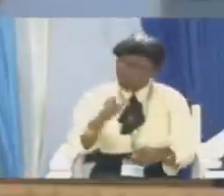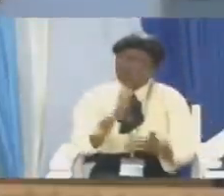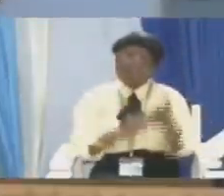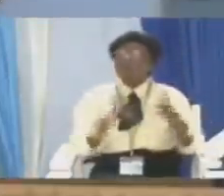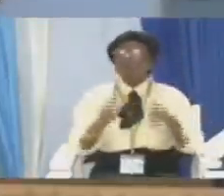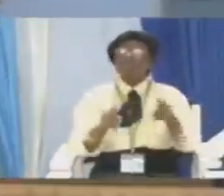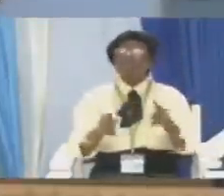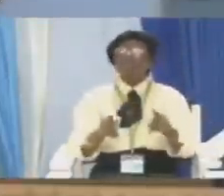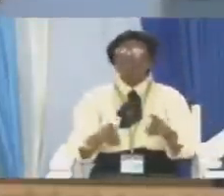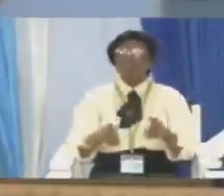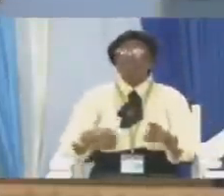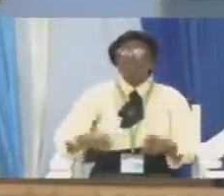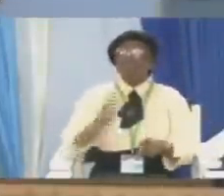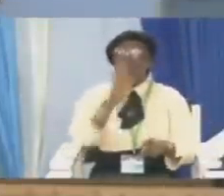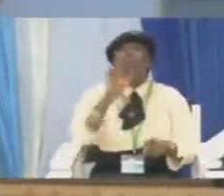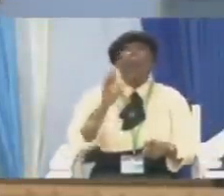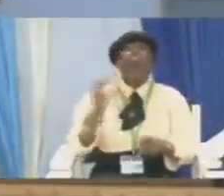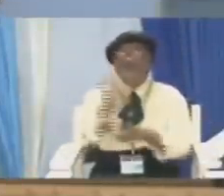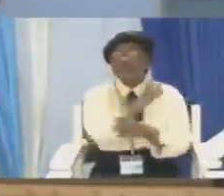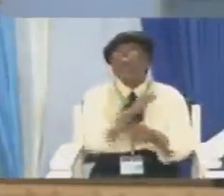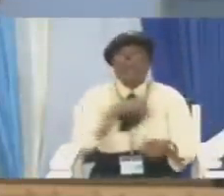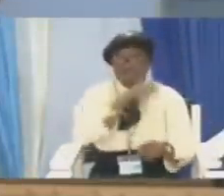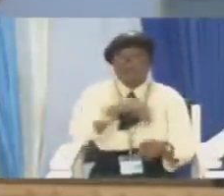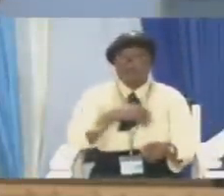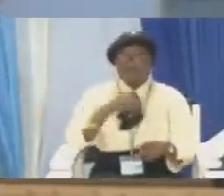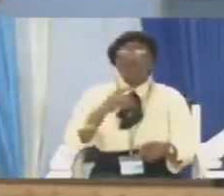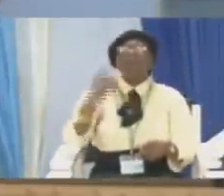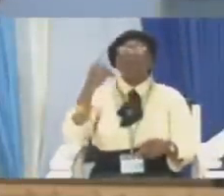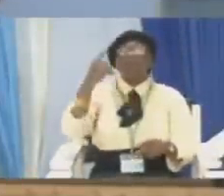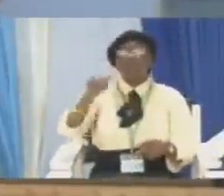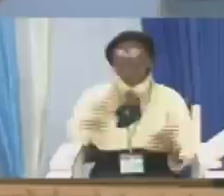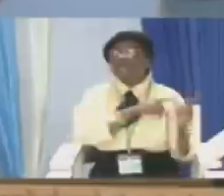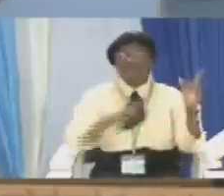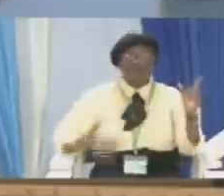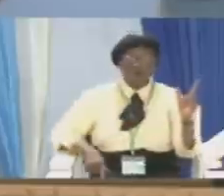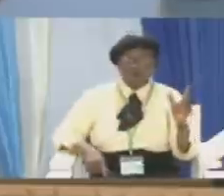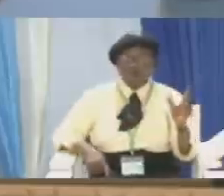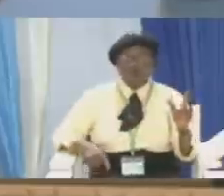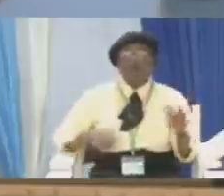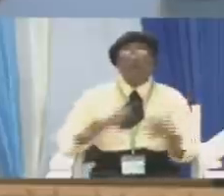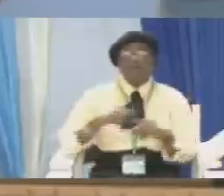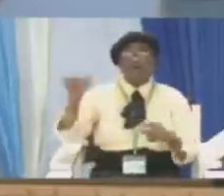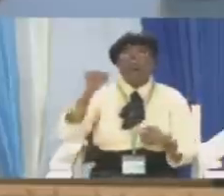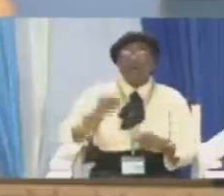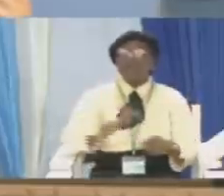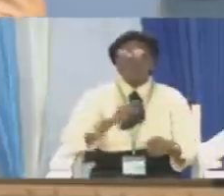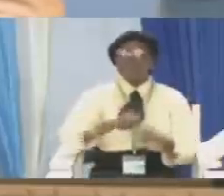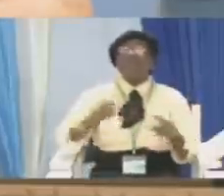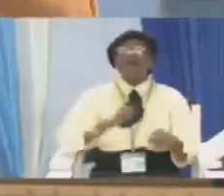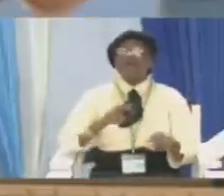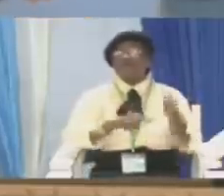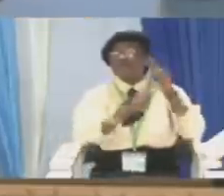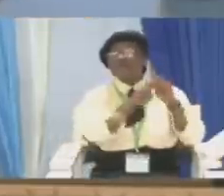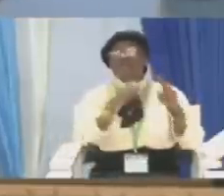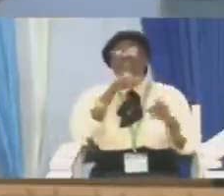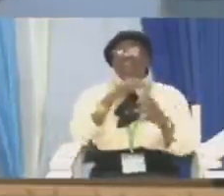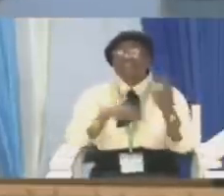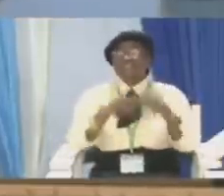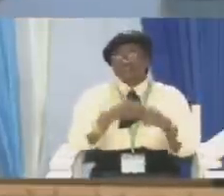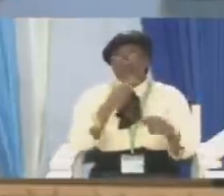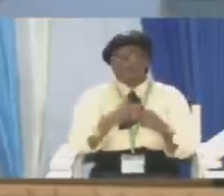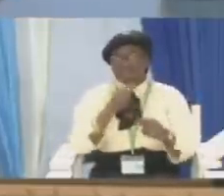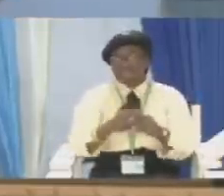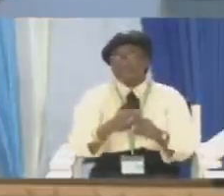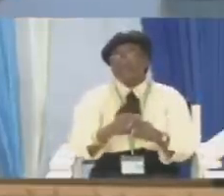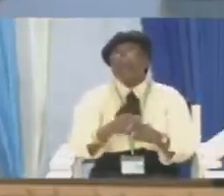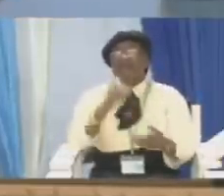Lord, they want to go to Lagos. But I prophesy in the name of Jesus Christ, that spirit of